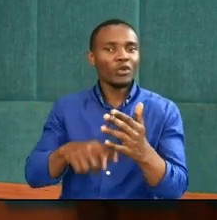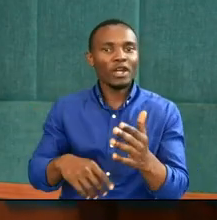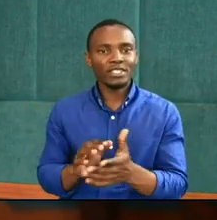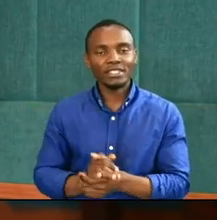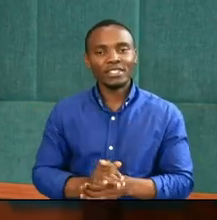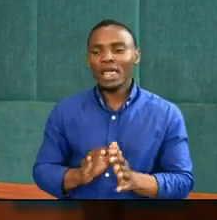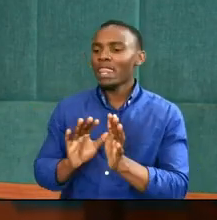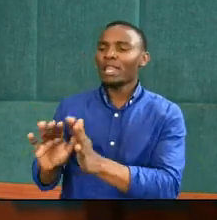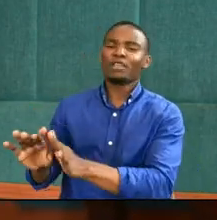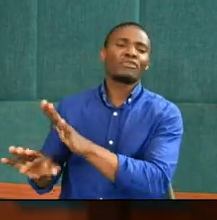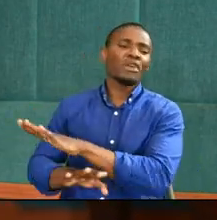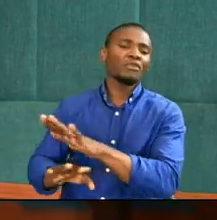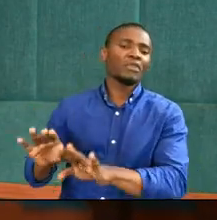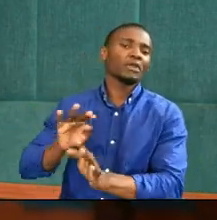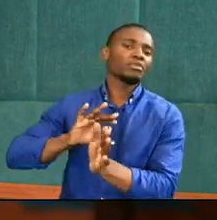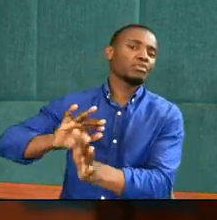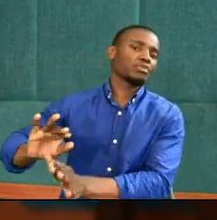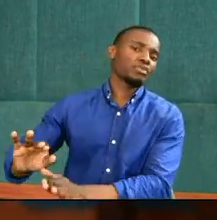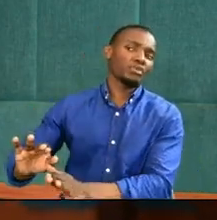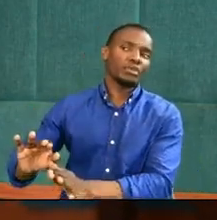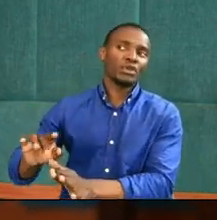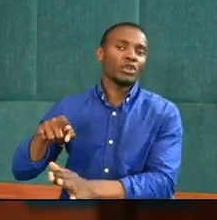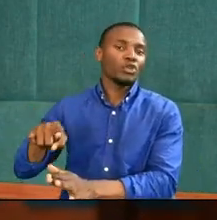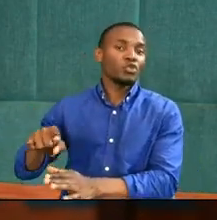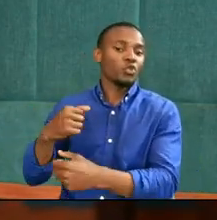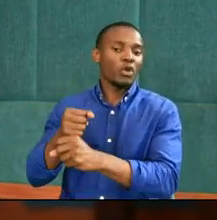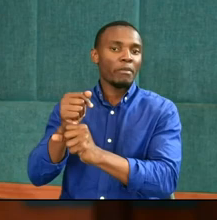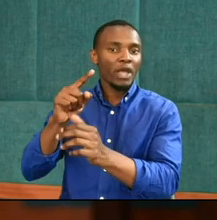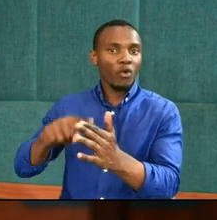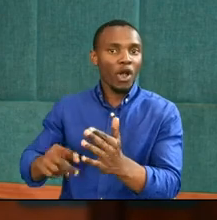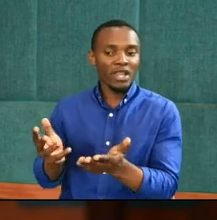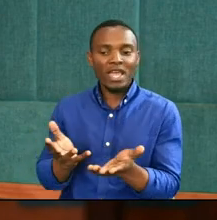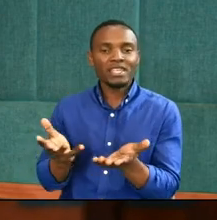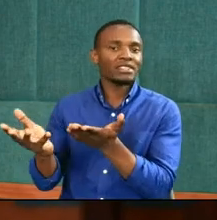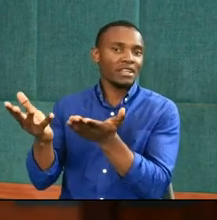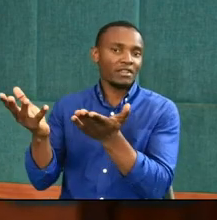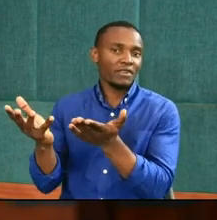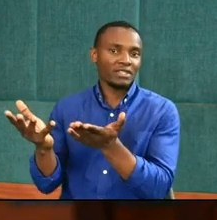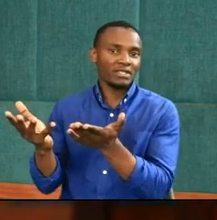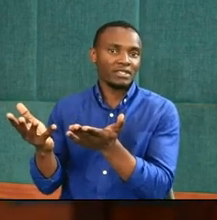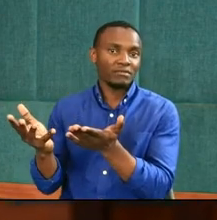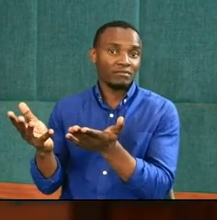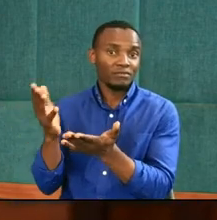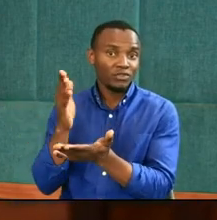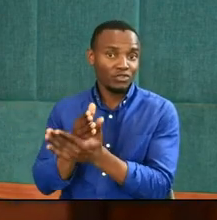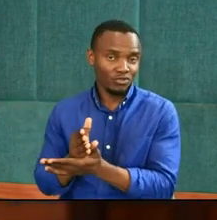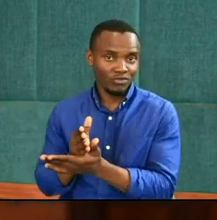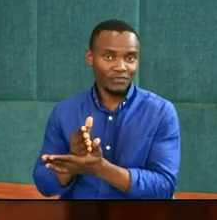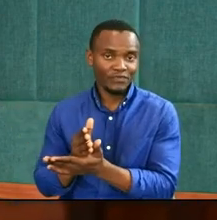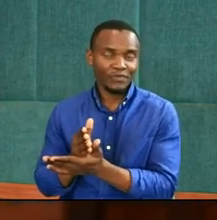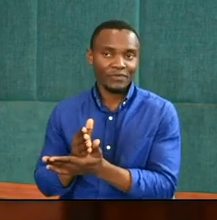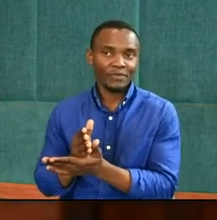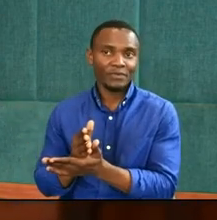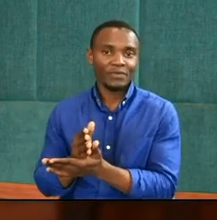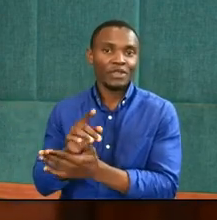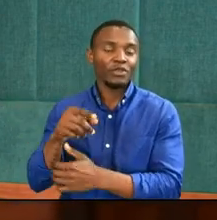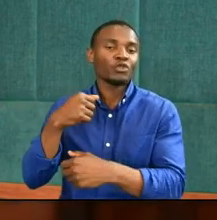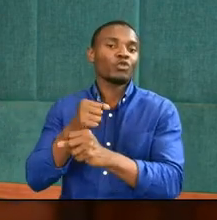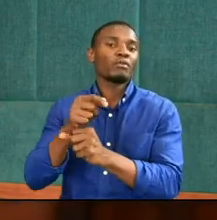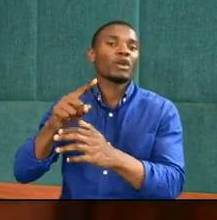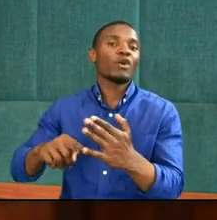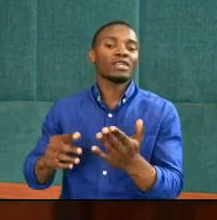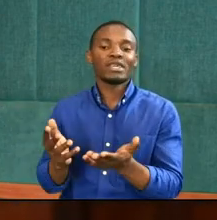preacher, you would make this sacrifice. Does that make sense? You would make